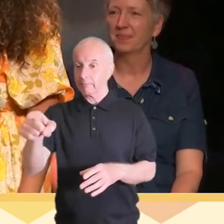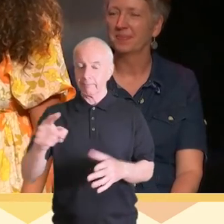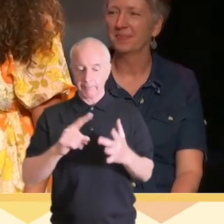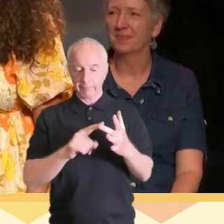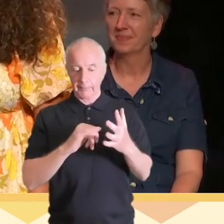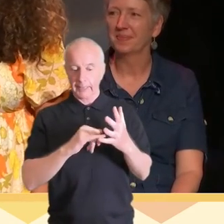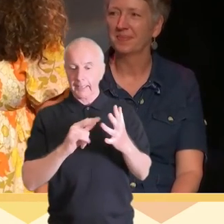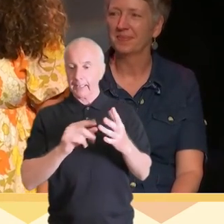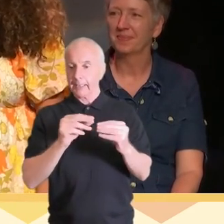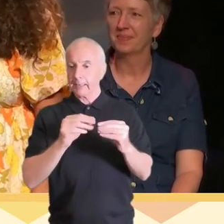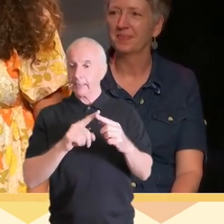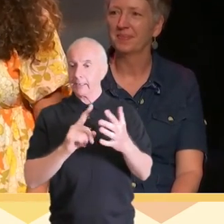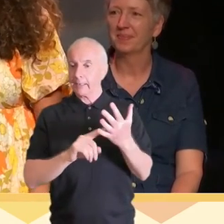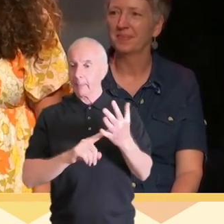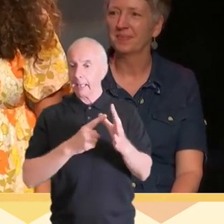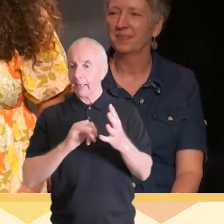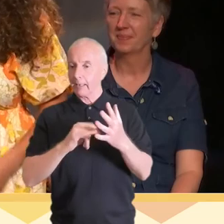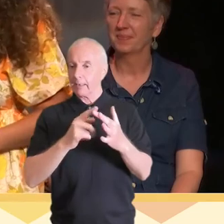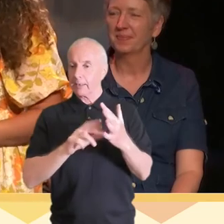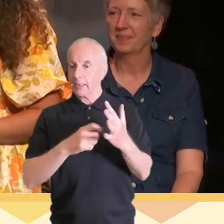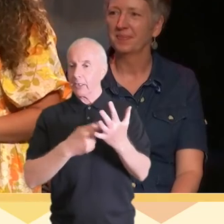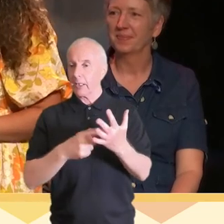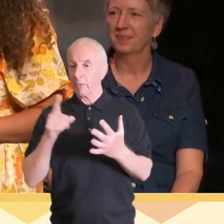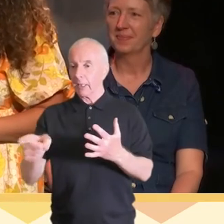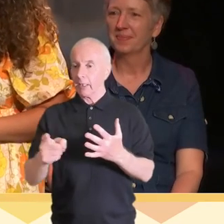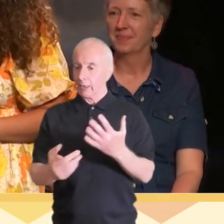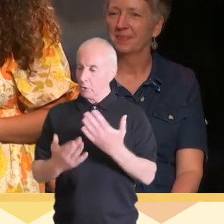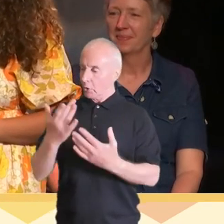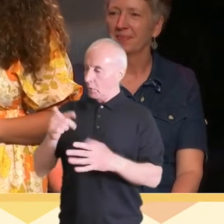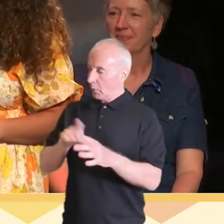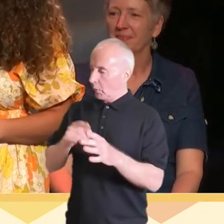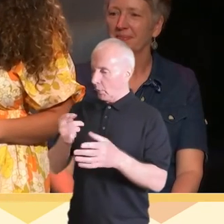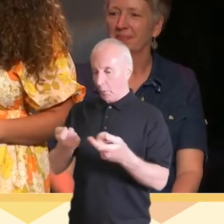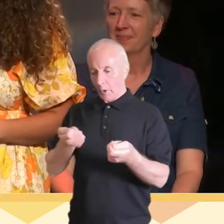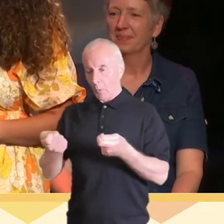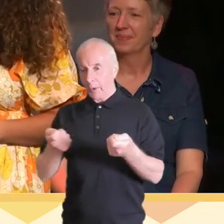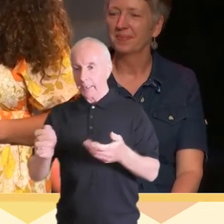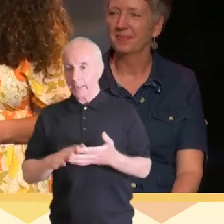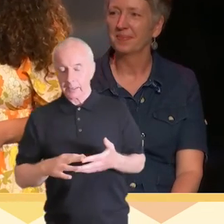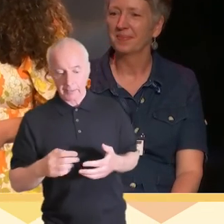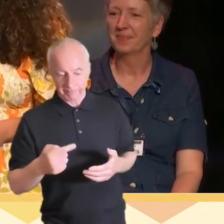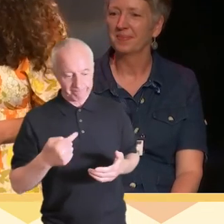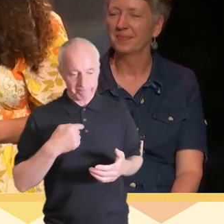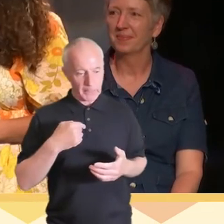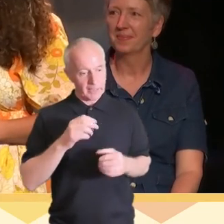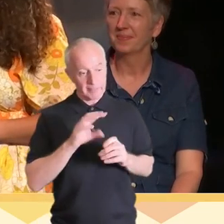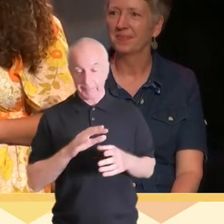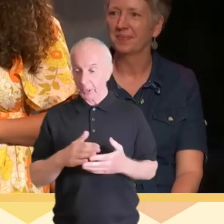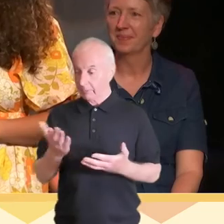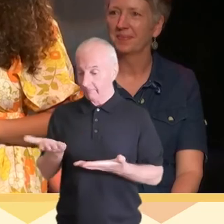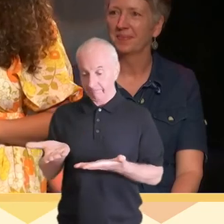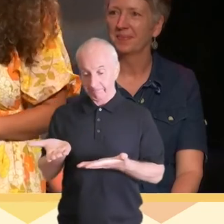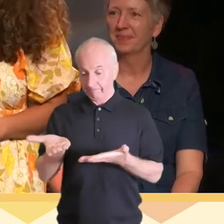Development Coordinator. And it's such an amazing and key piece of work that we're doing. And so I'm not going to try and say it for her. I've given Isabella the chance